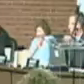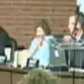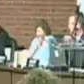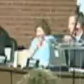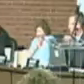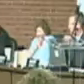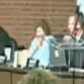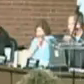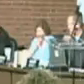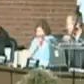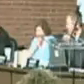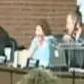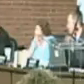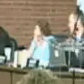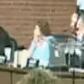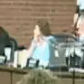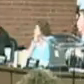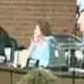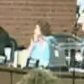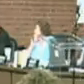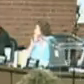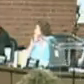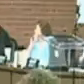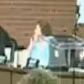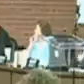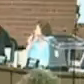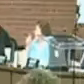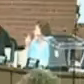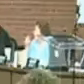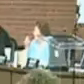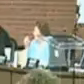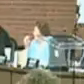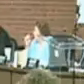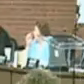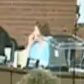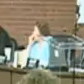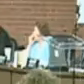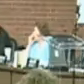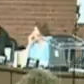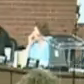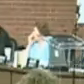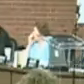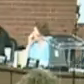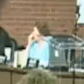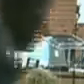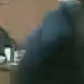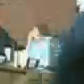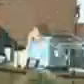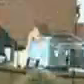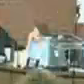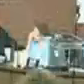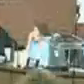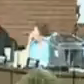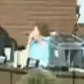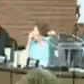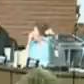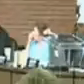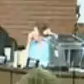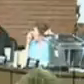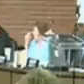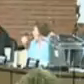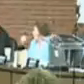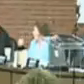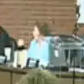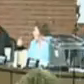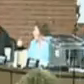the opportunity to be able to attend. Thank you, Ms. Duncan. Well, I had made my request earlier concerning suspensions